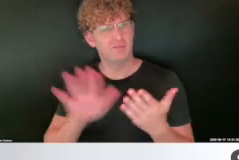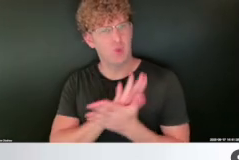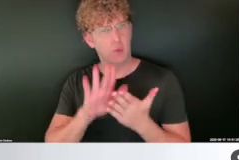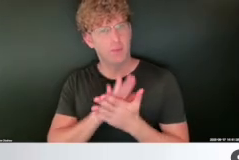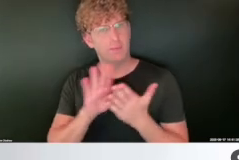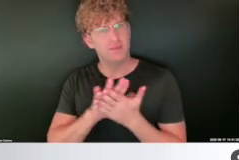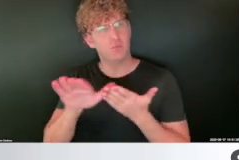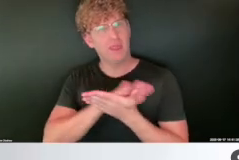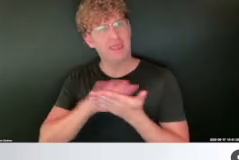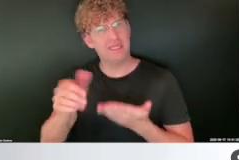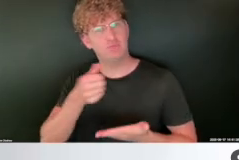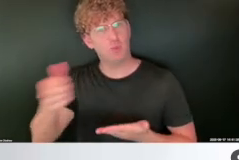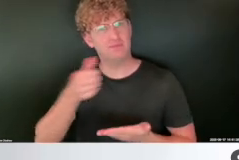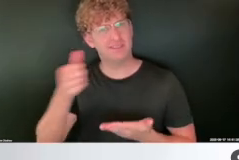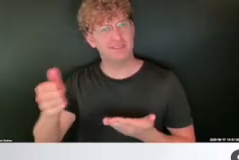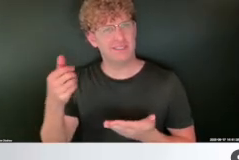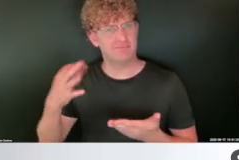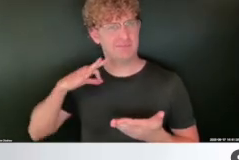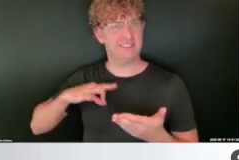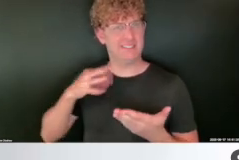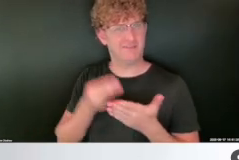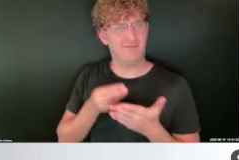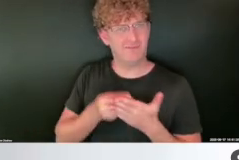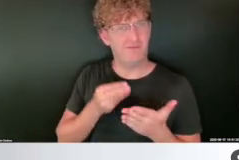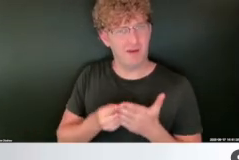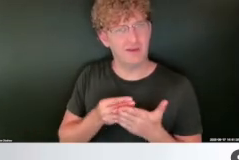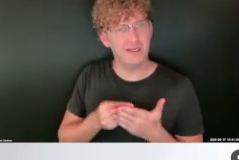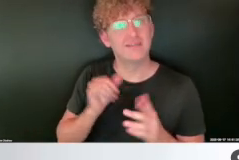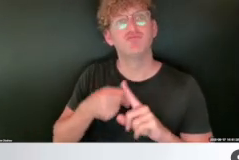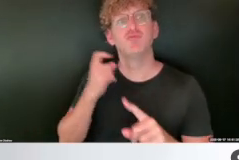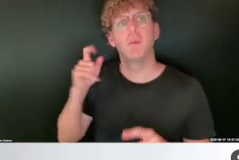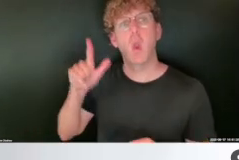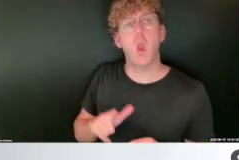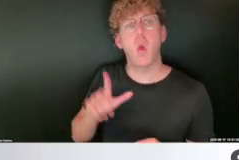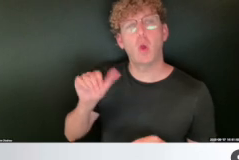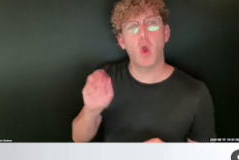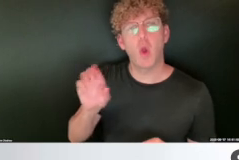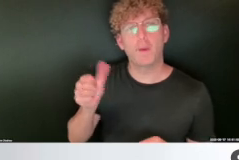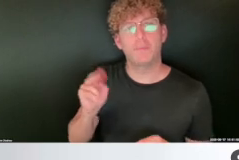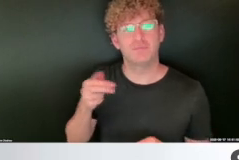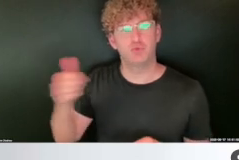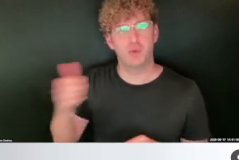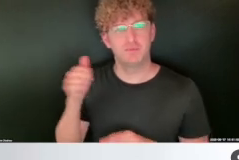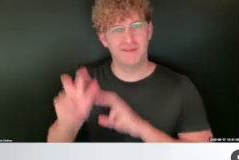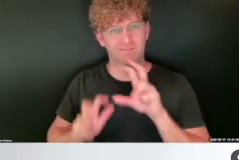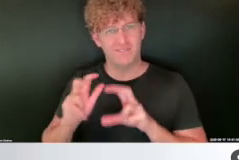being from low-carbon transportation investments and the Air Quality Improvement Program. It covers 3 fiscal years, beginning with the upcoming